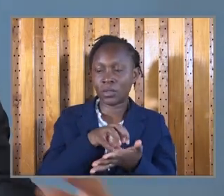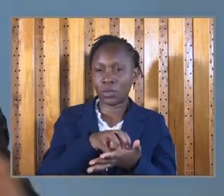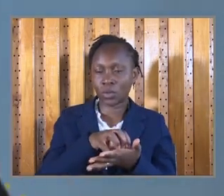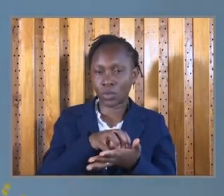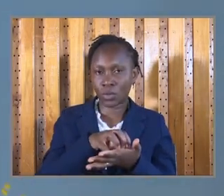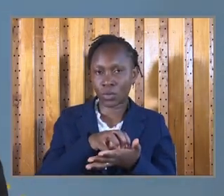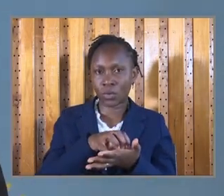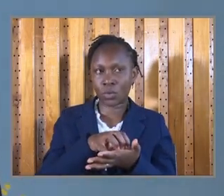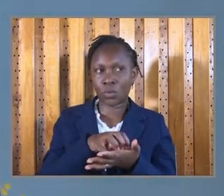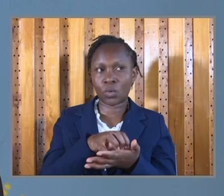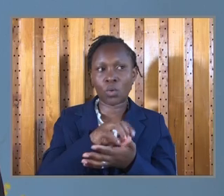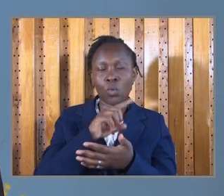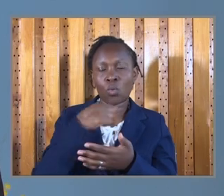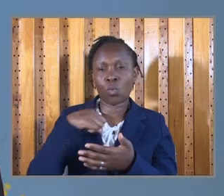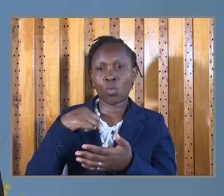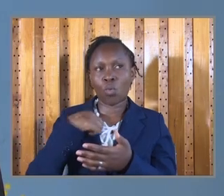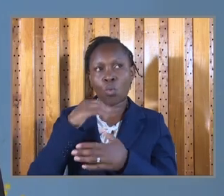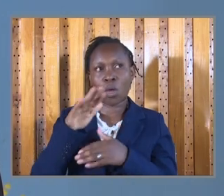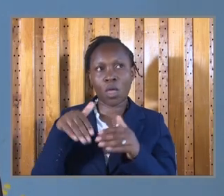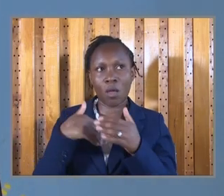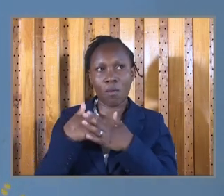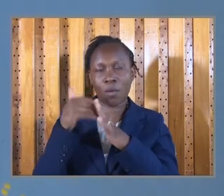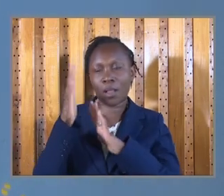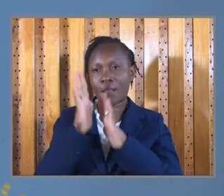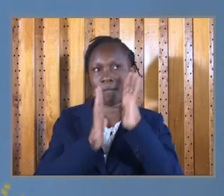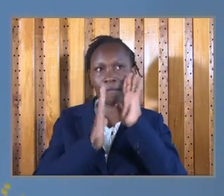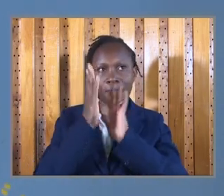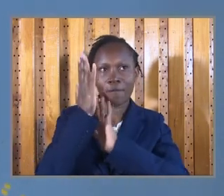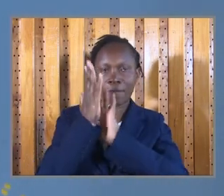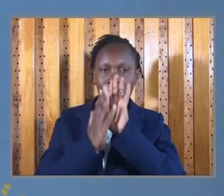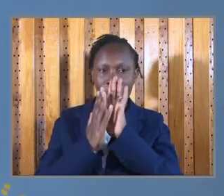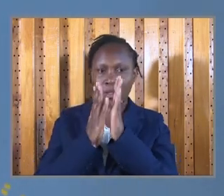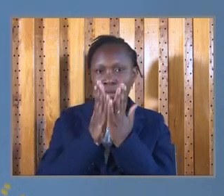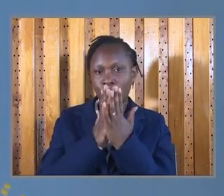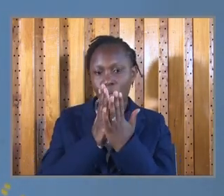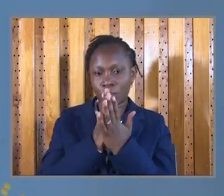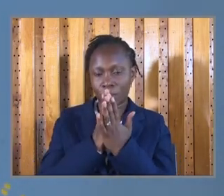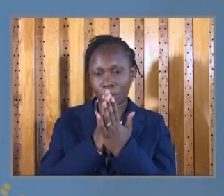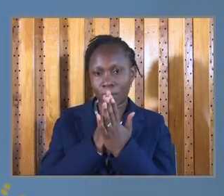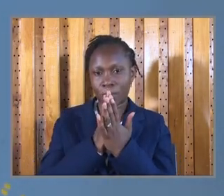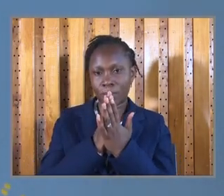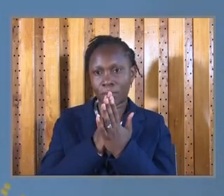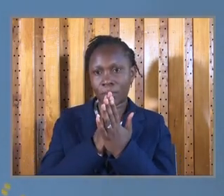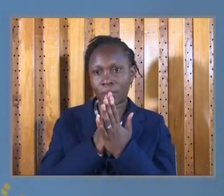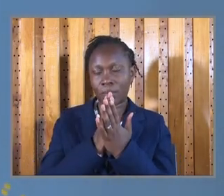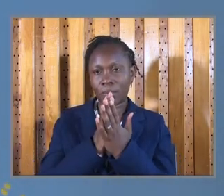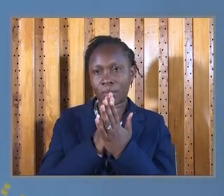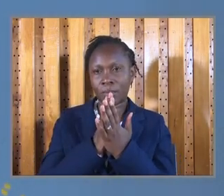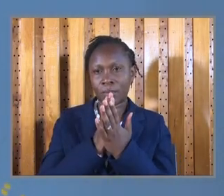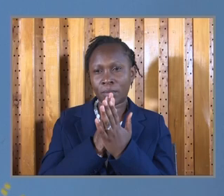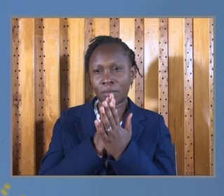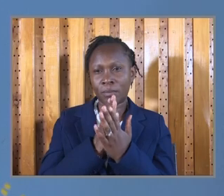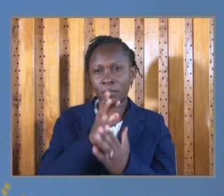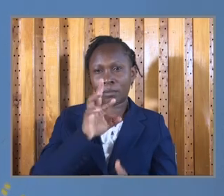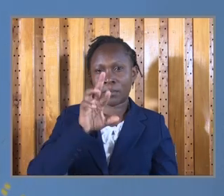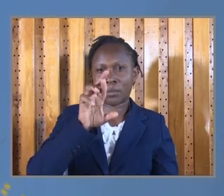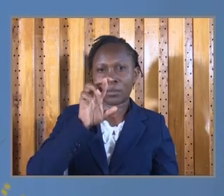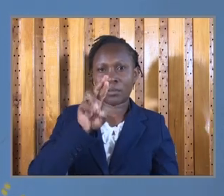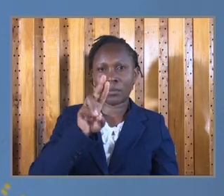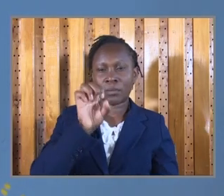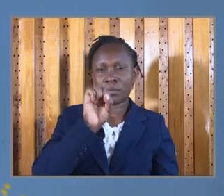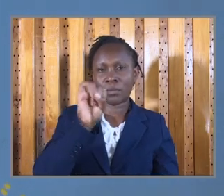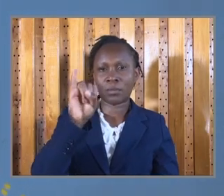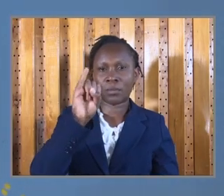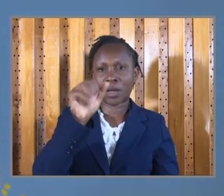we're all facing, is extremely challenging. Russia's horrible invasion of Ukraine